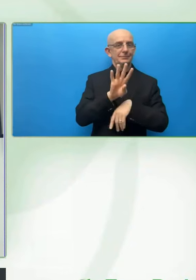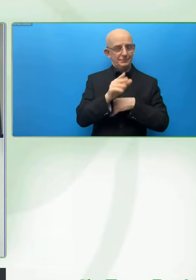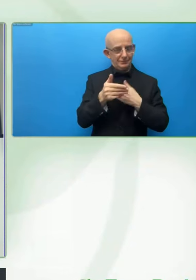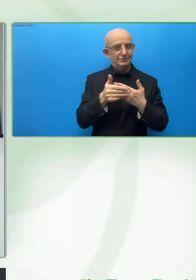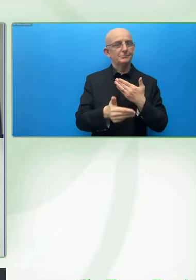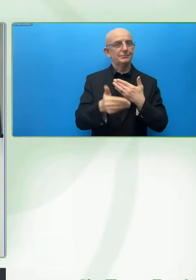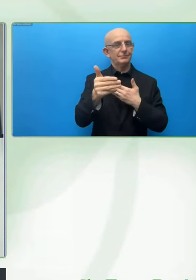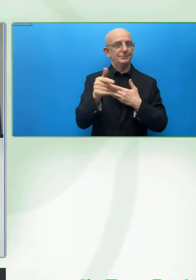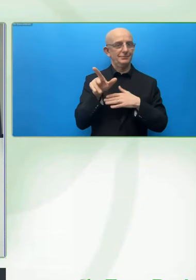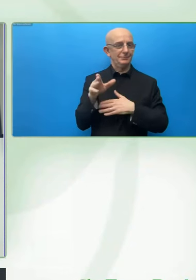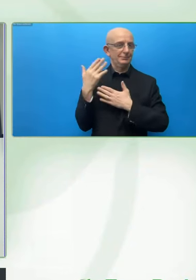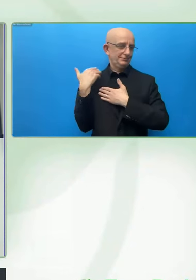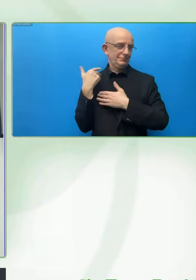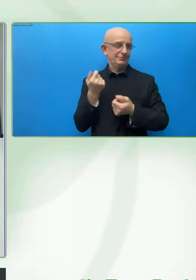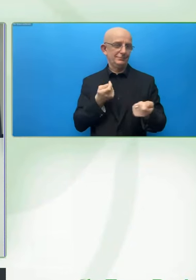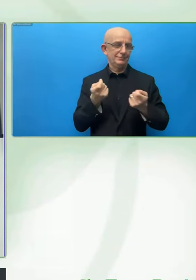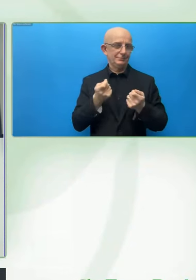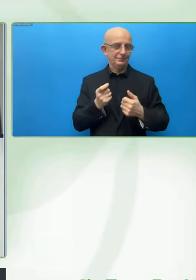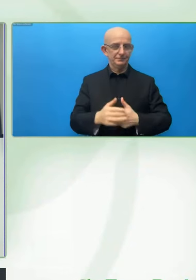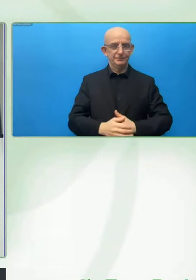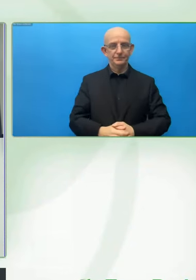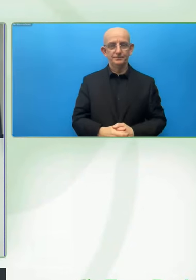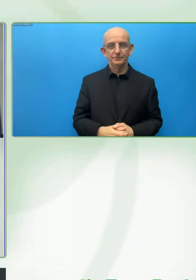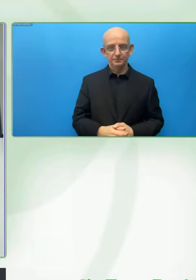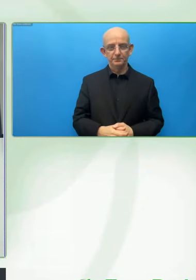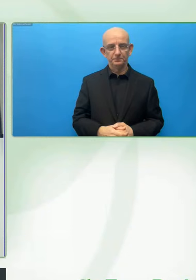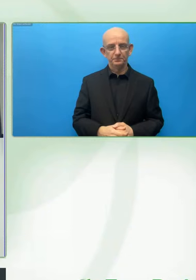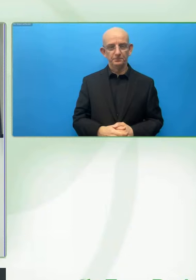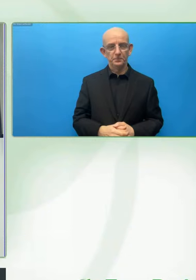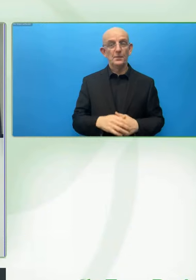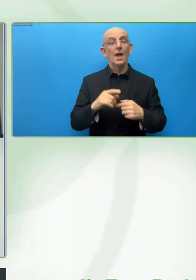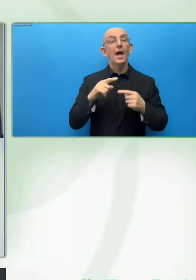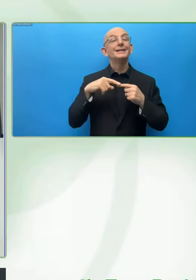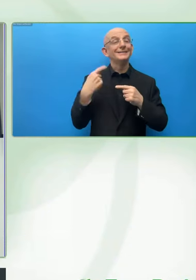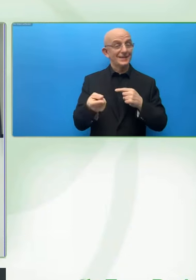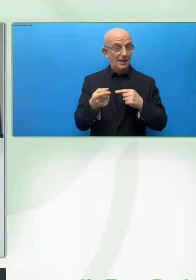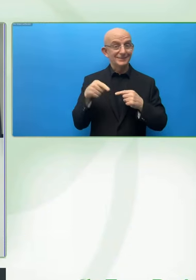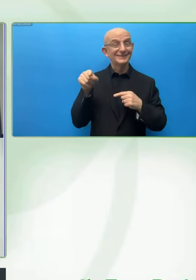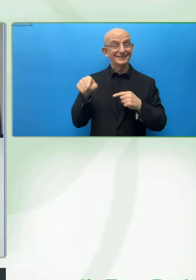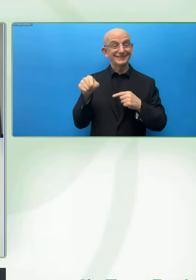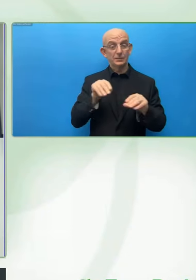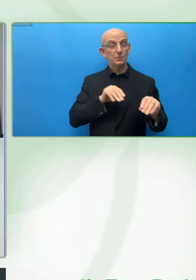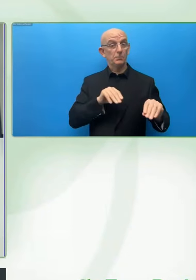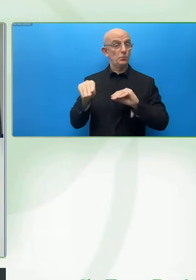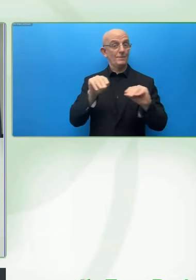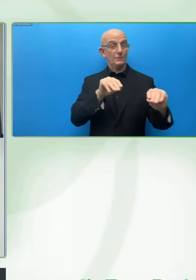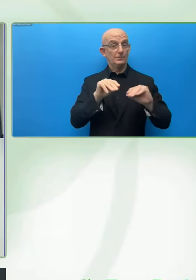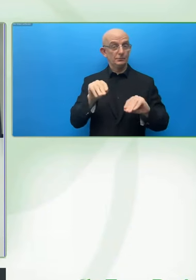of services and the rights that persons with disabilities can utilize even today,